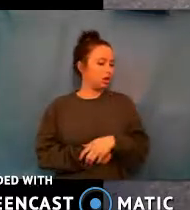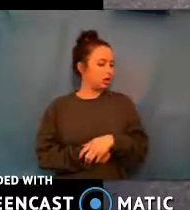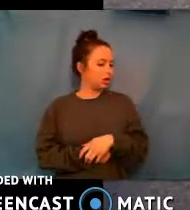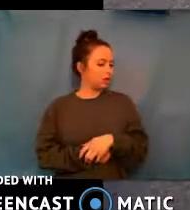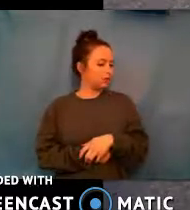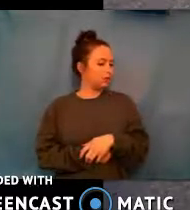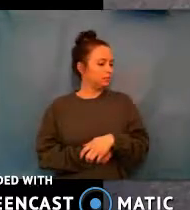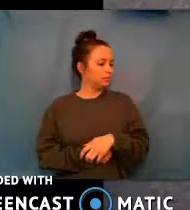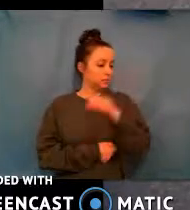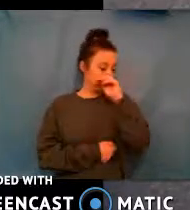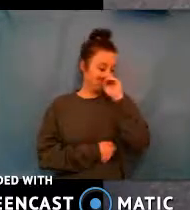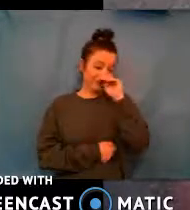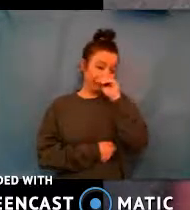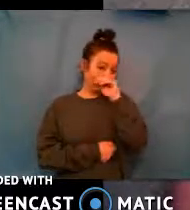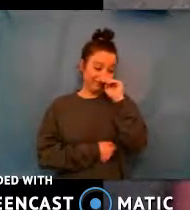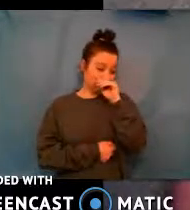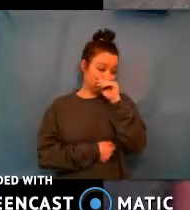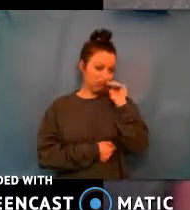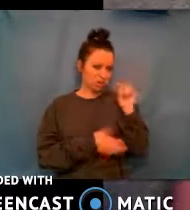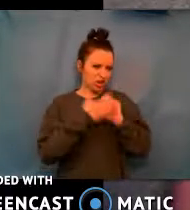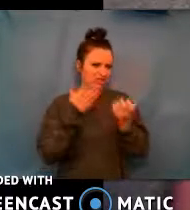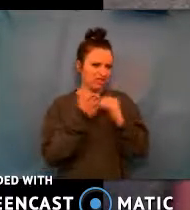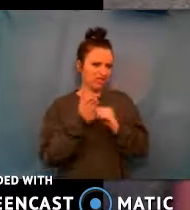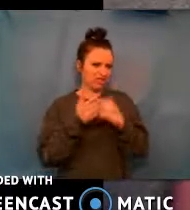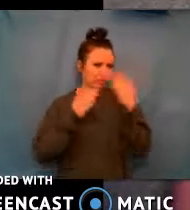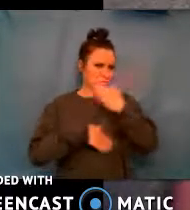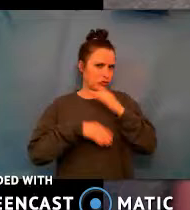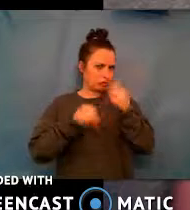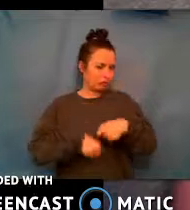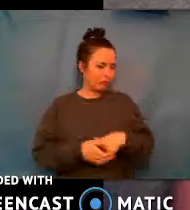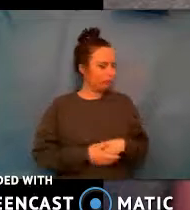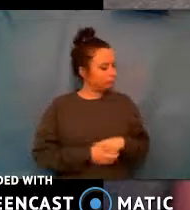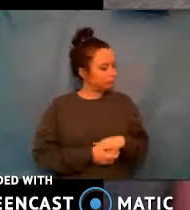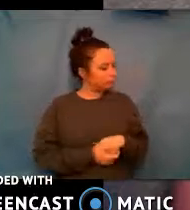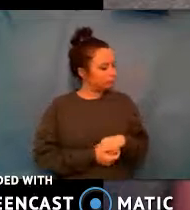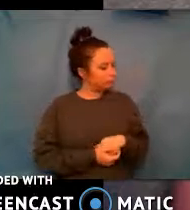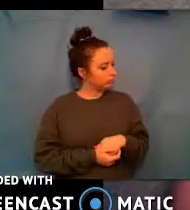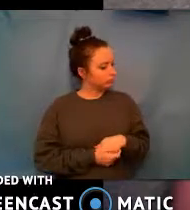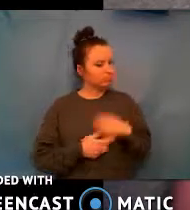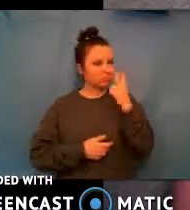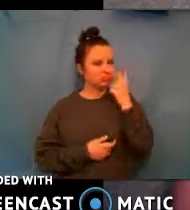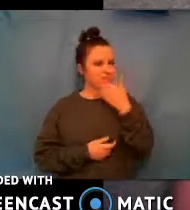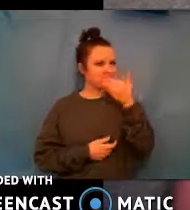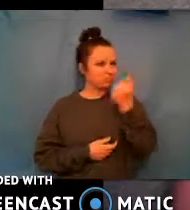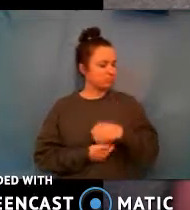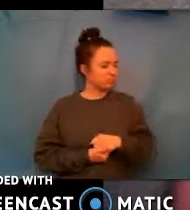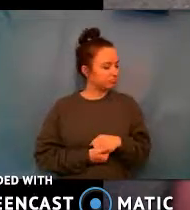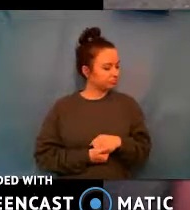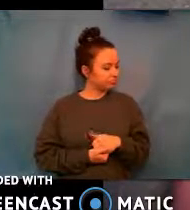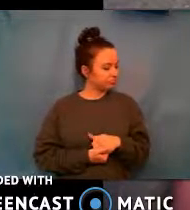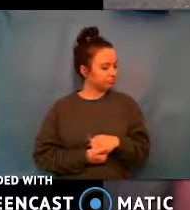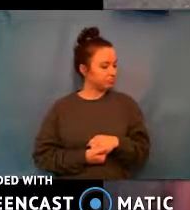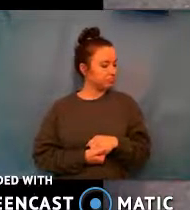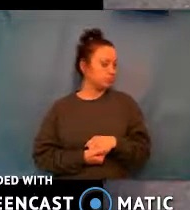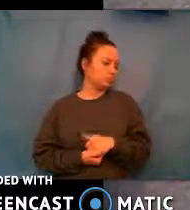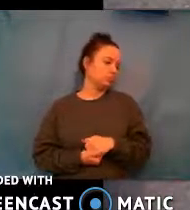rectangle. So one piece. I'm going to go back and color my circle a little better so you can see it. There